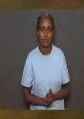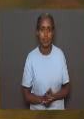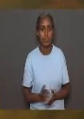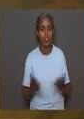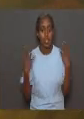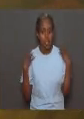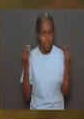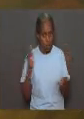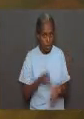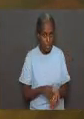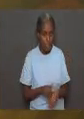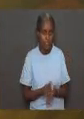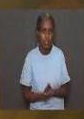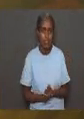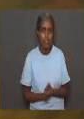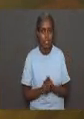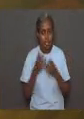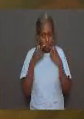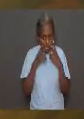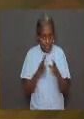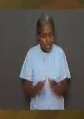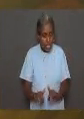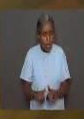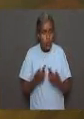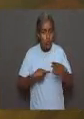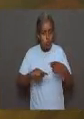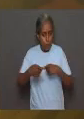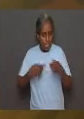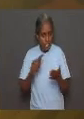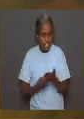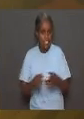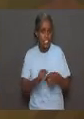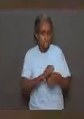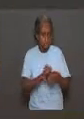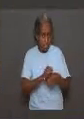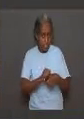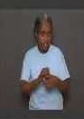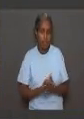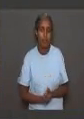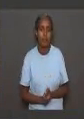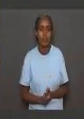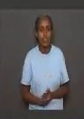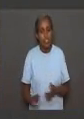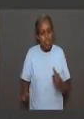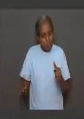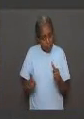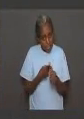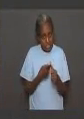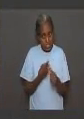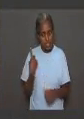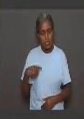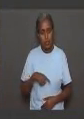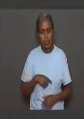Hello again. Let us see how you managed this activity. First,